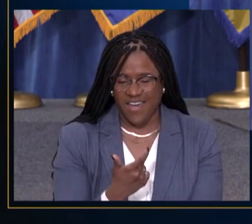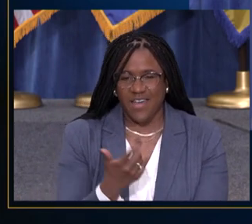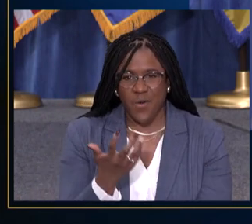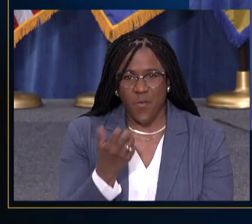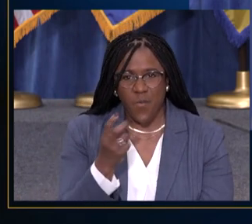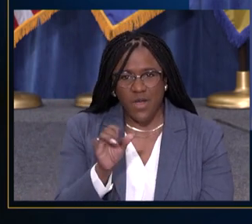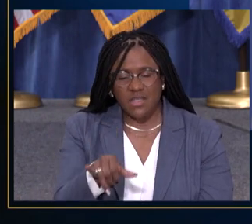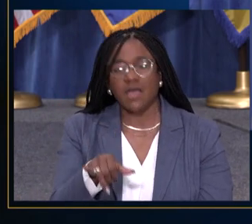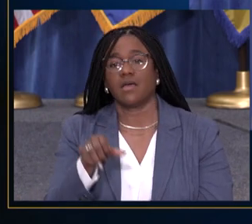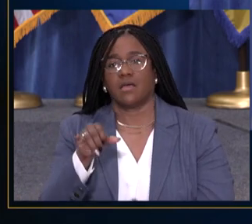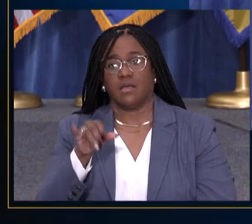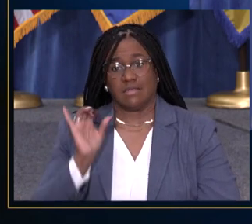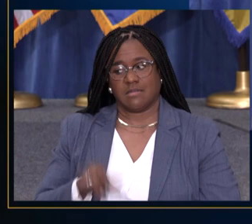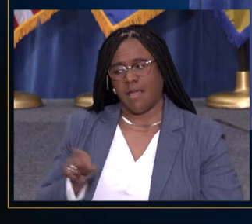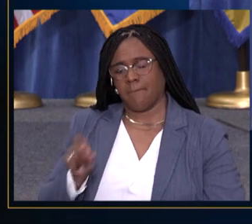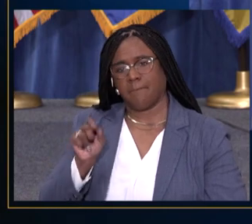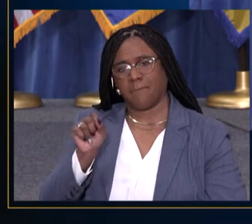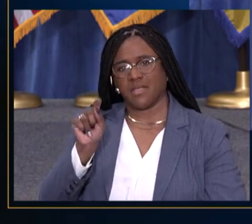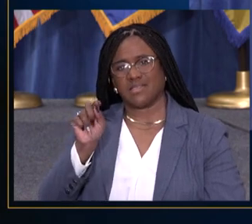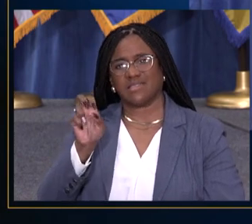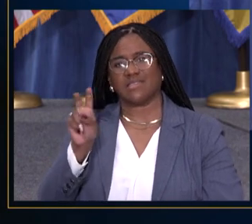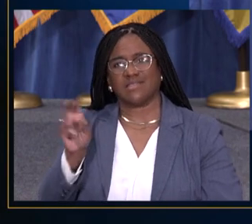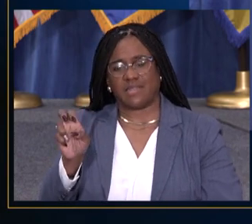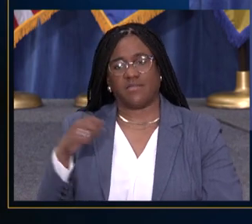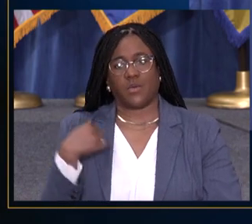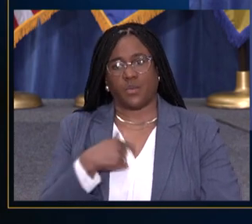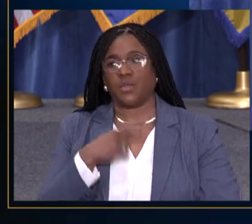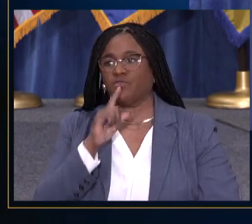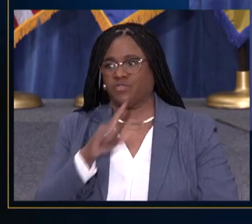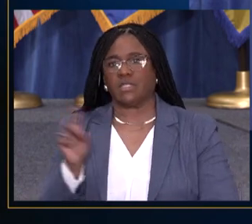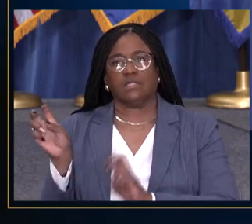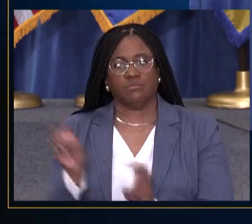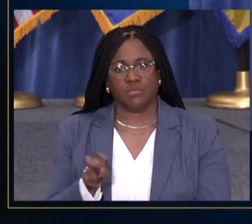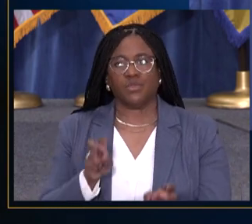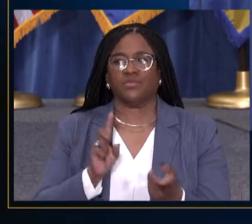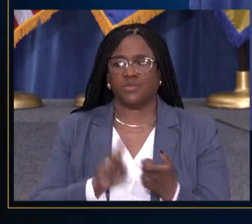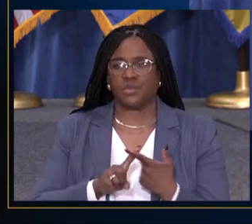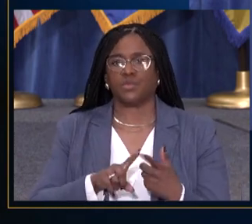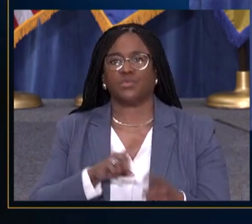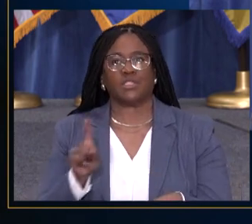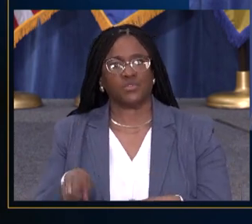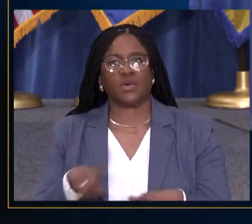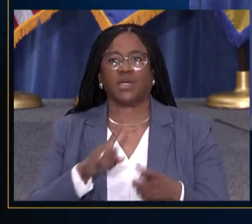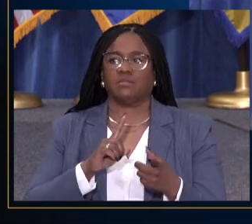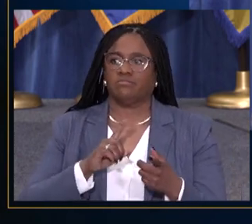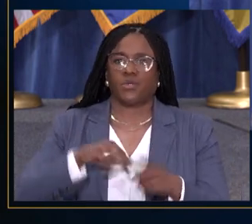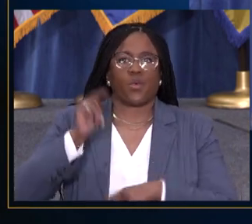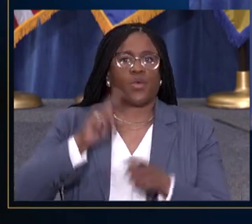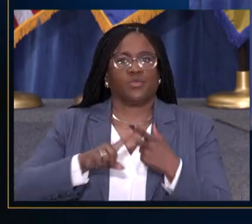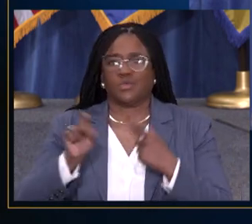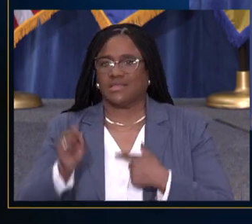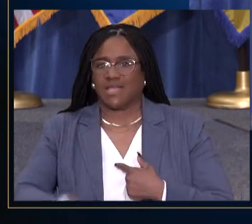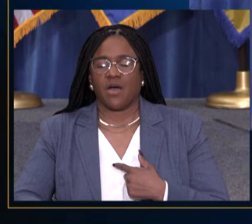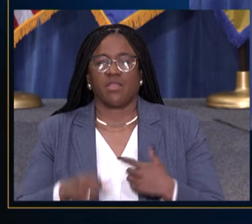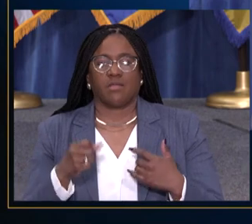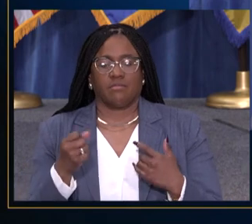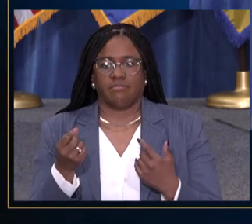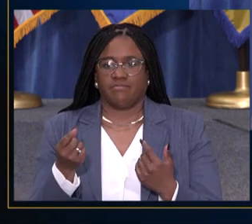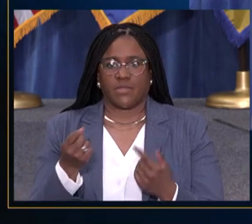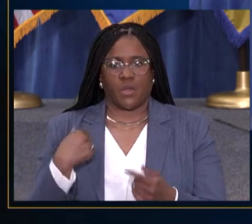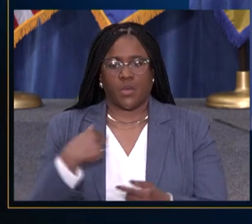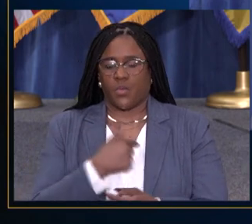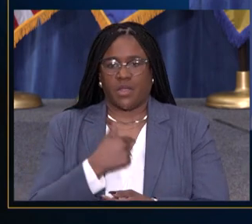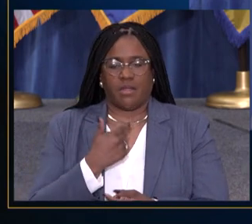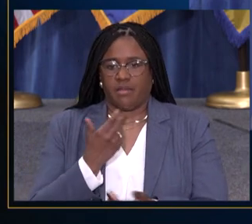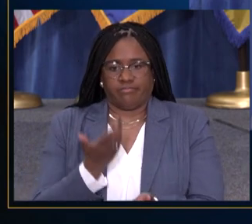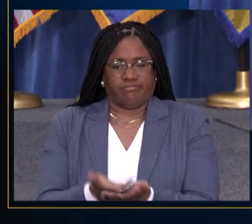And like Steve, we migrated New York, him, me, Detroit, from the north to the south, and landed in